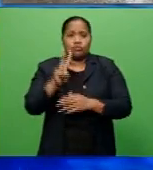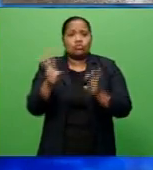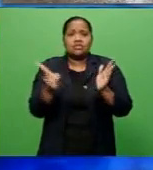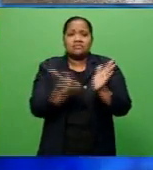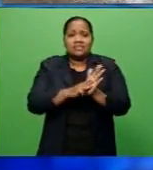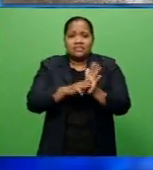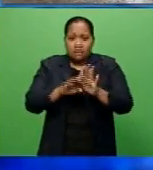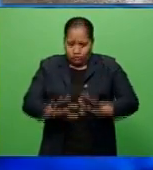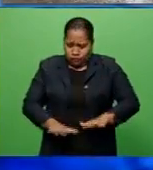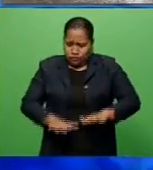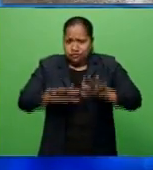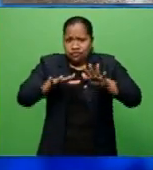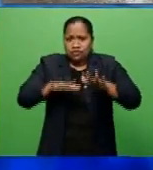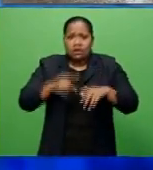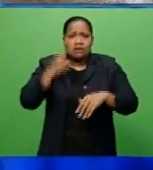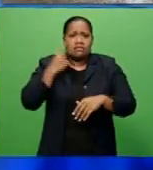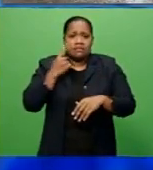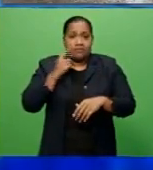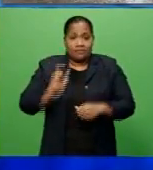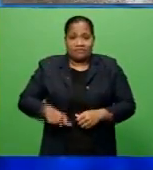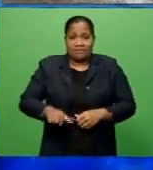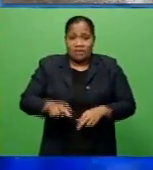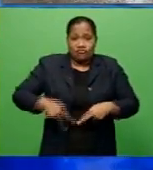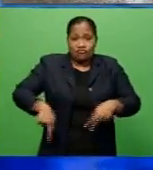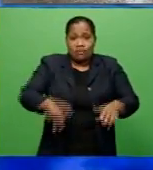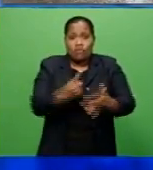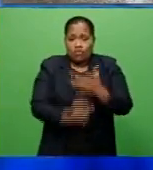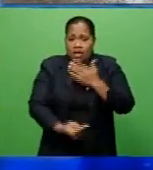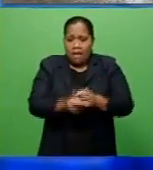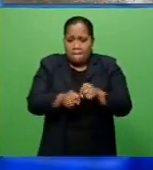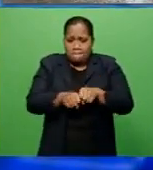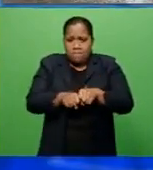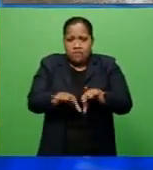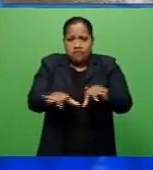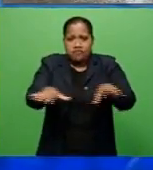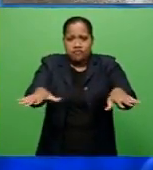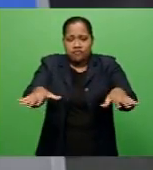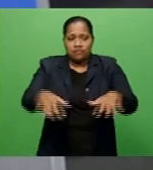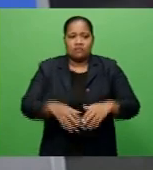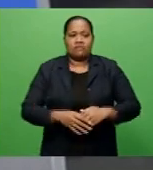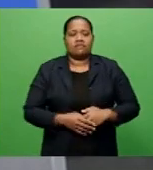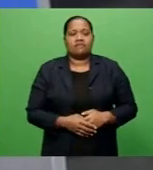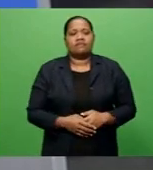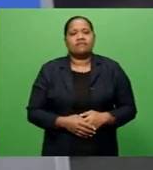flood water after the Lambasa River burst its banks. Lina Rees reports.